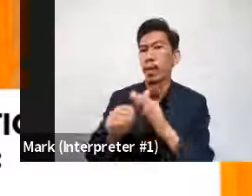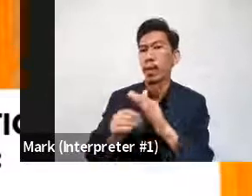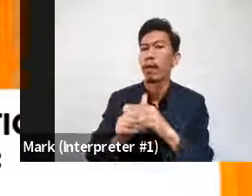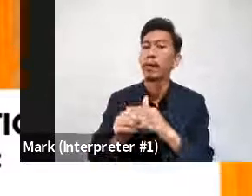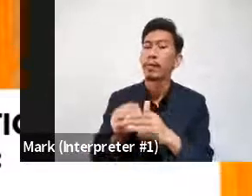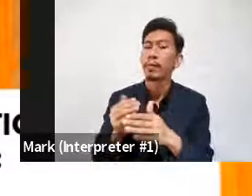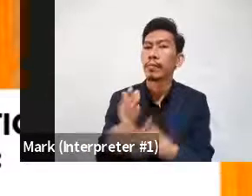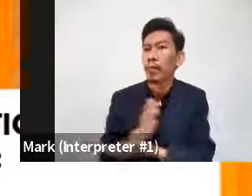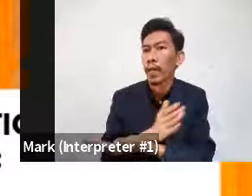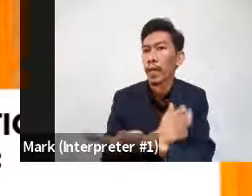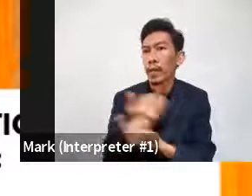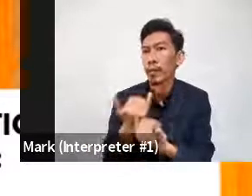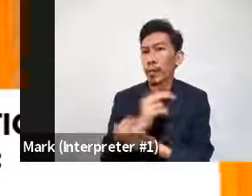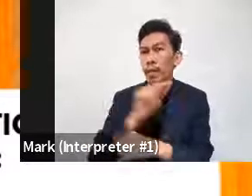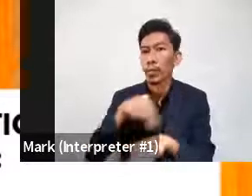far?